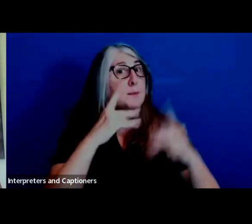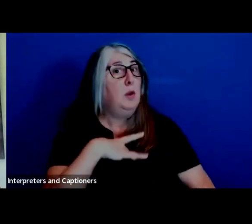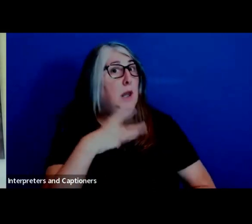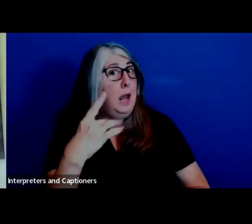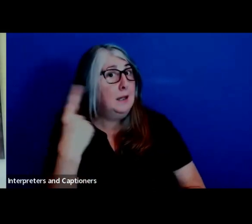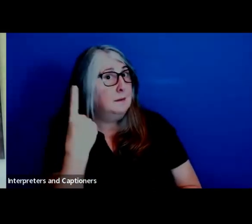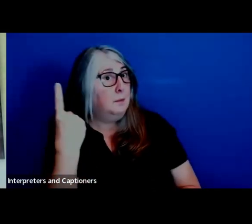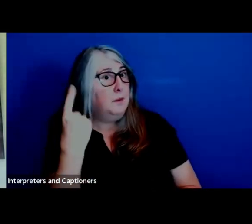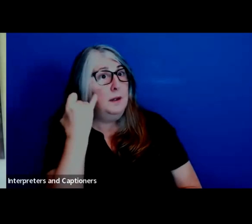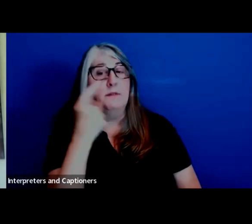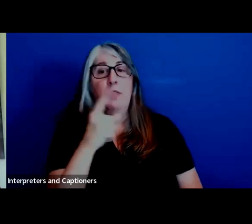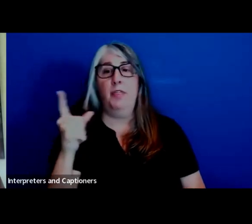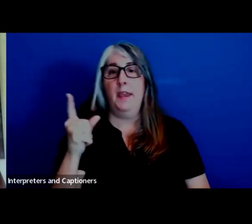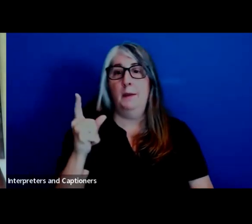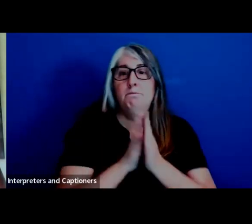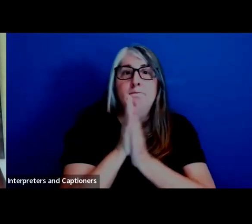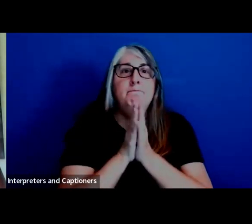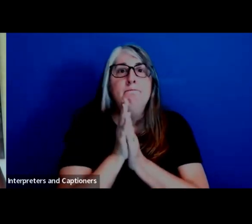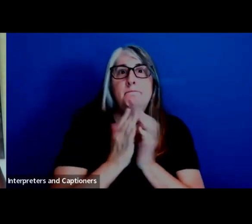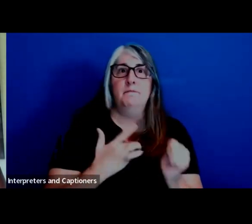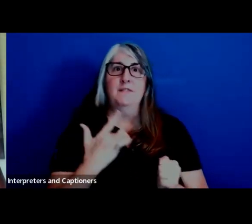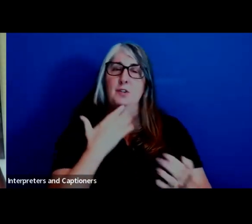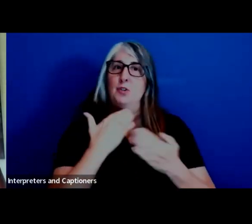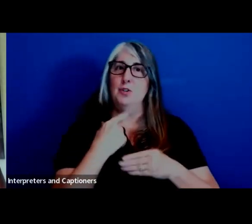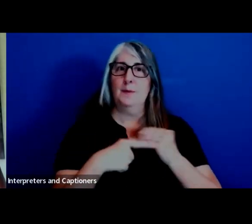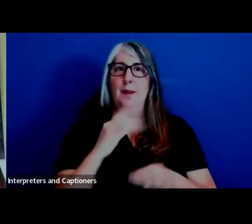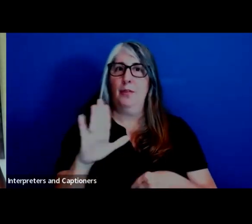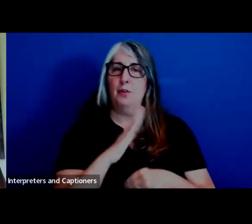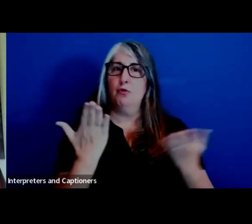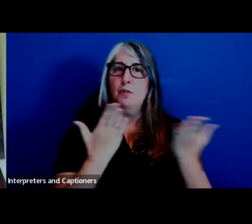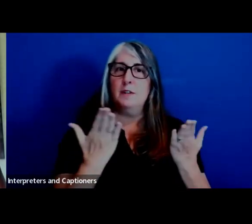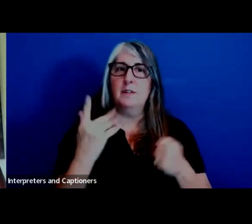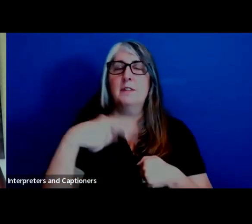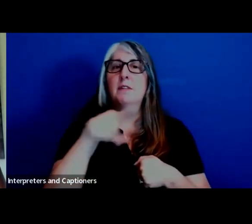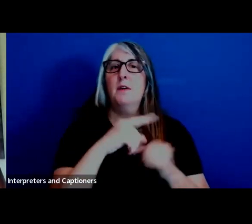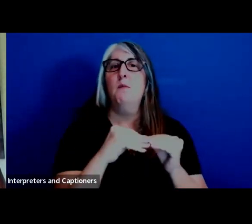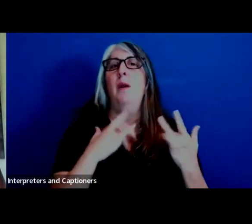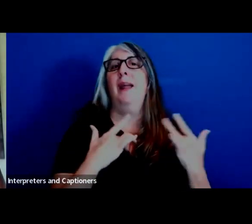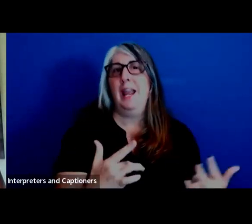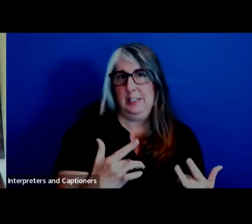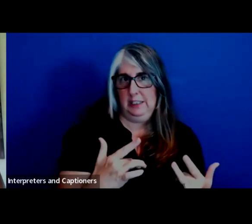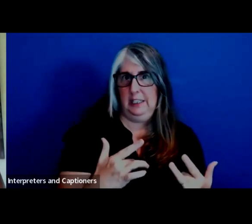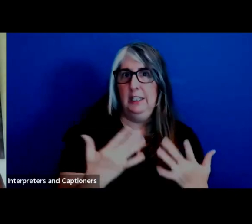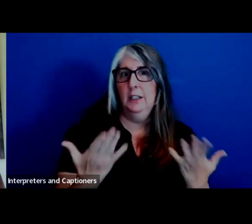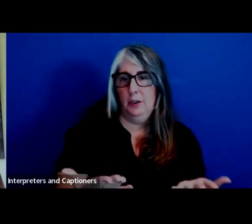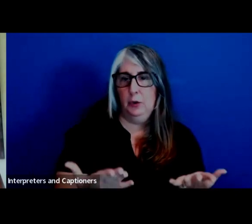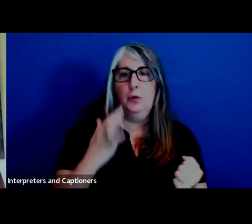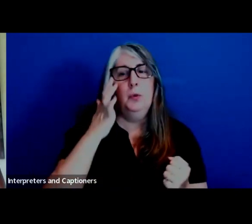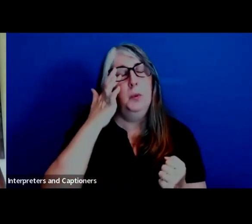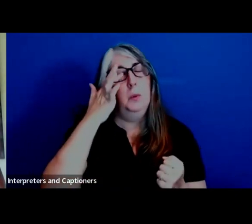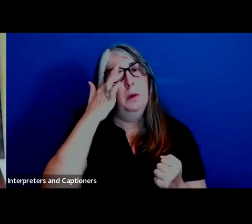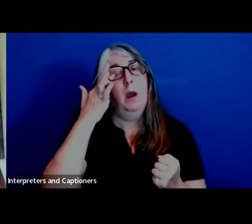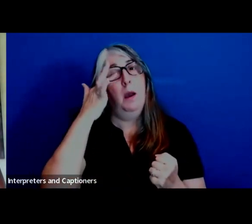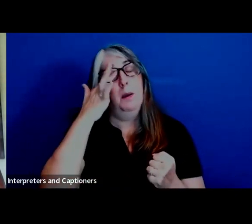something, if they really feel good about their services, they're more likely to